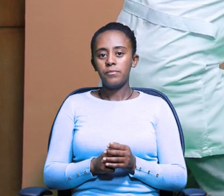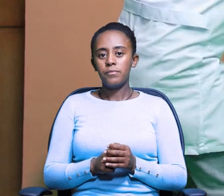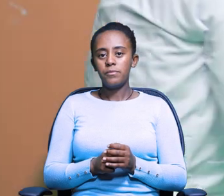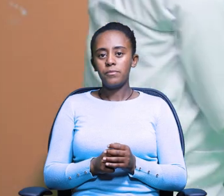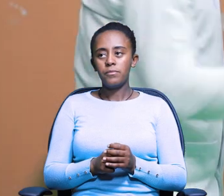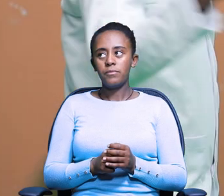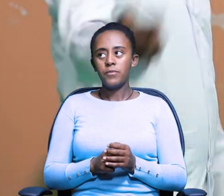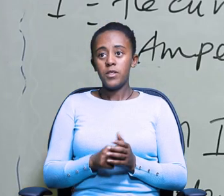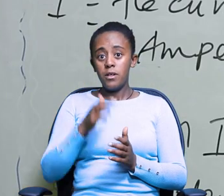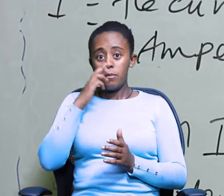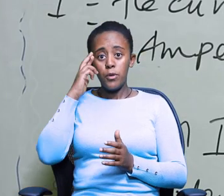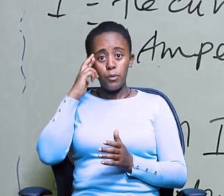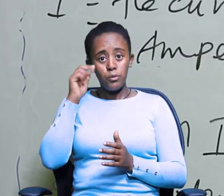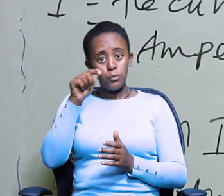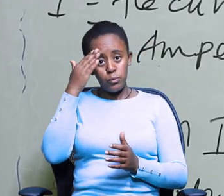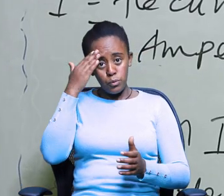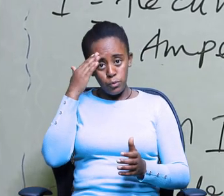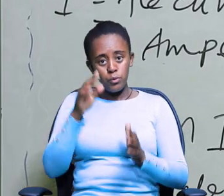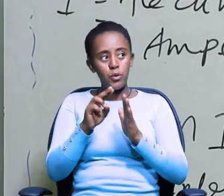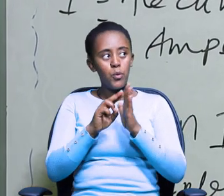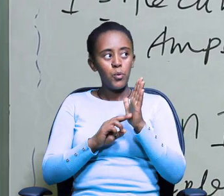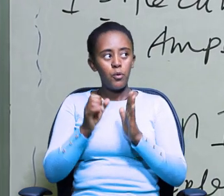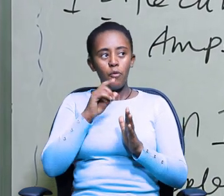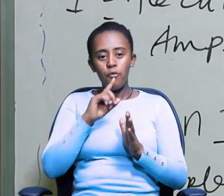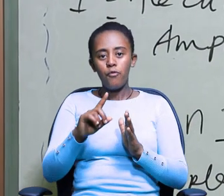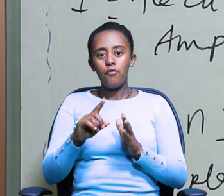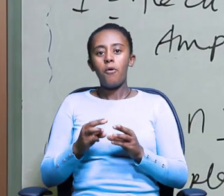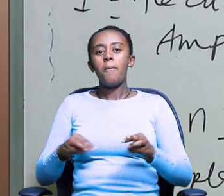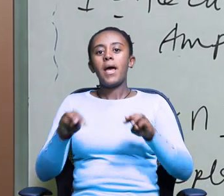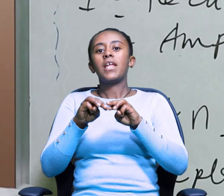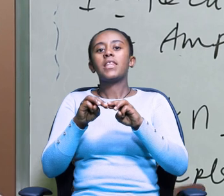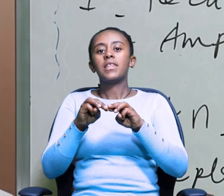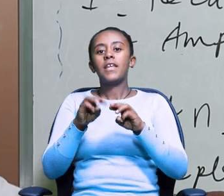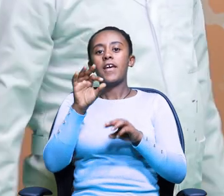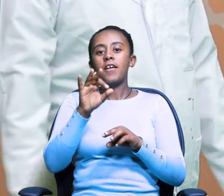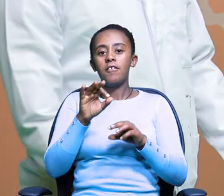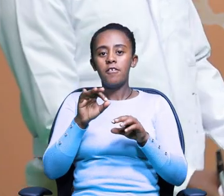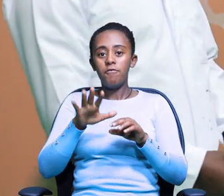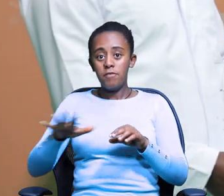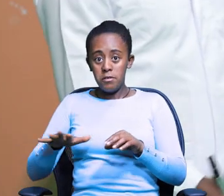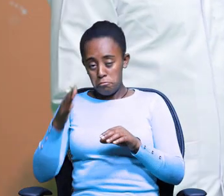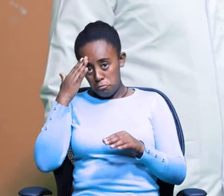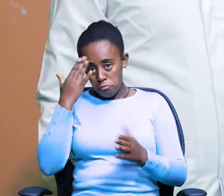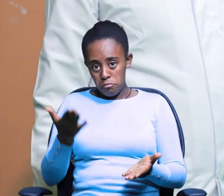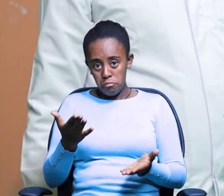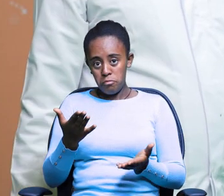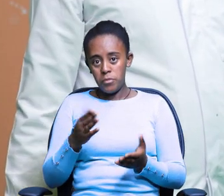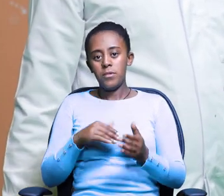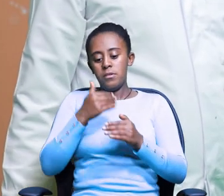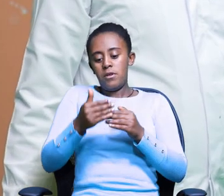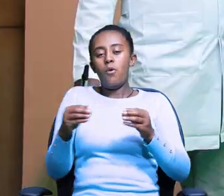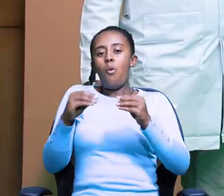example, because you learn about the unit of magnetic field is Tesla, then we are going to